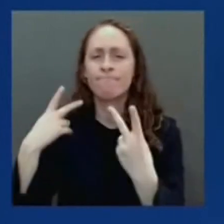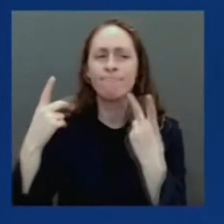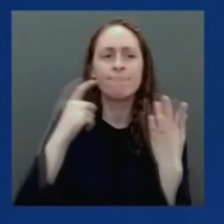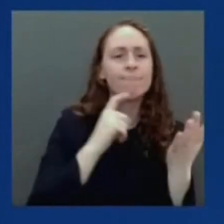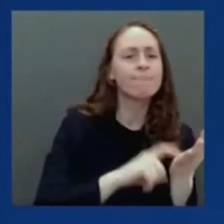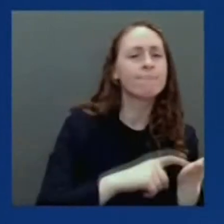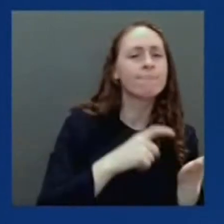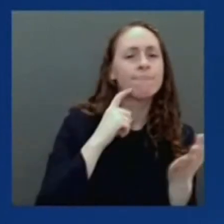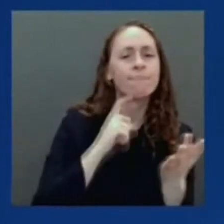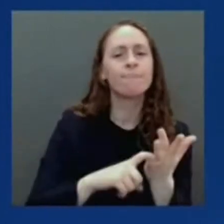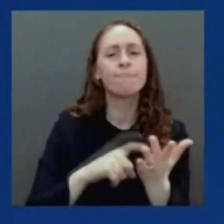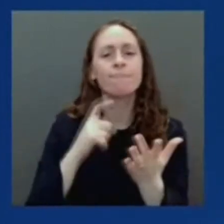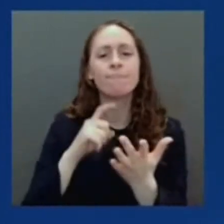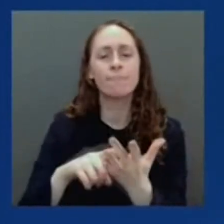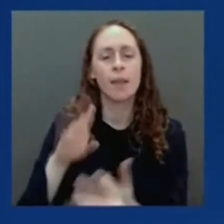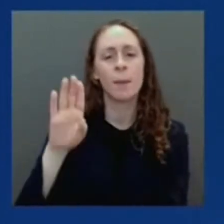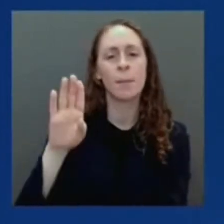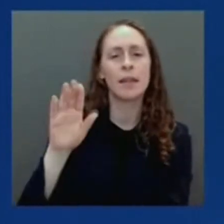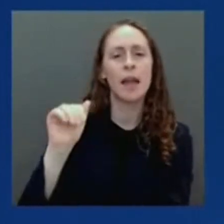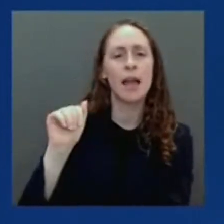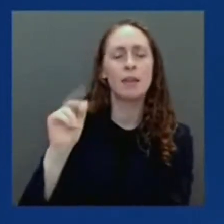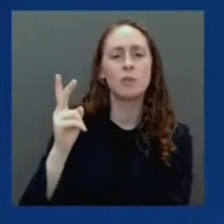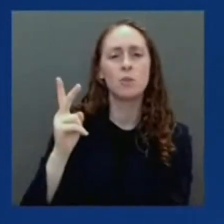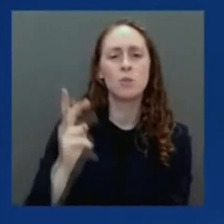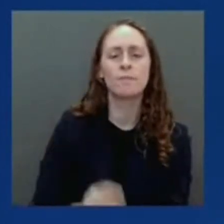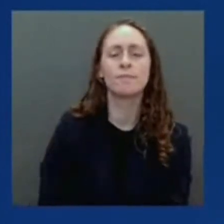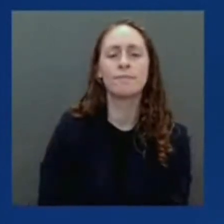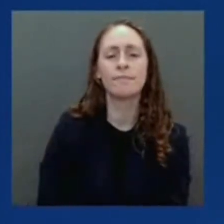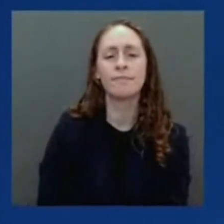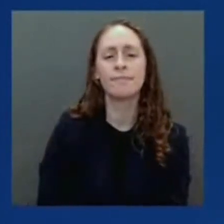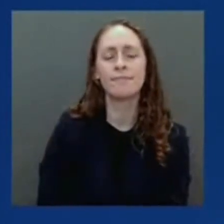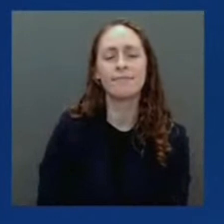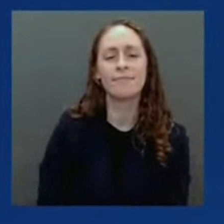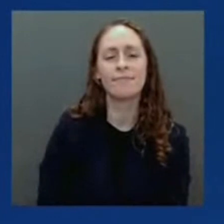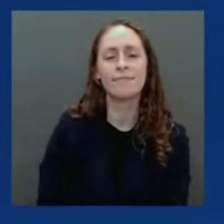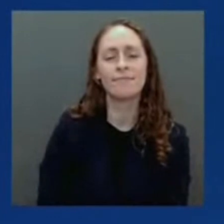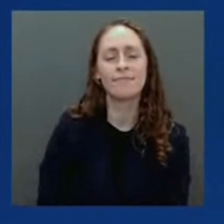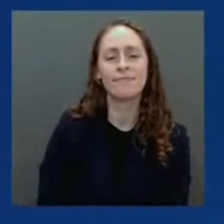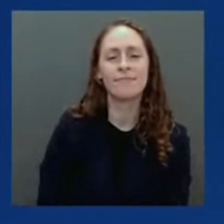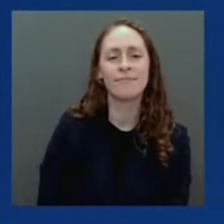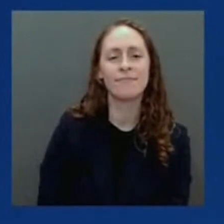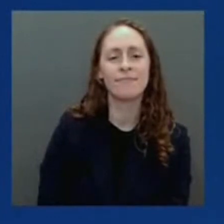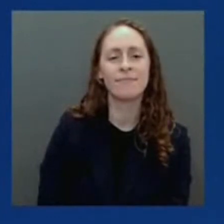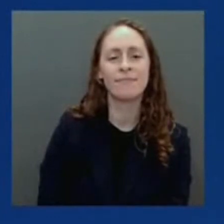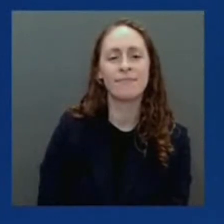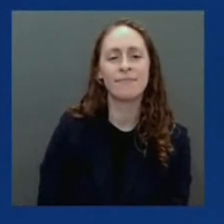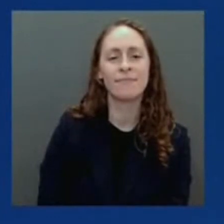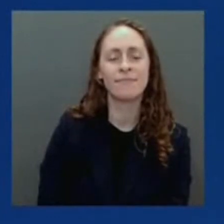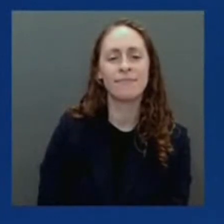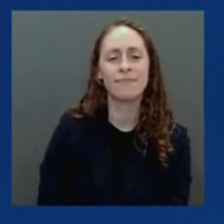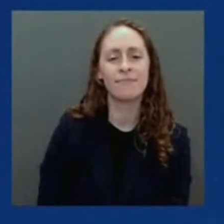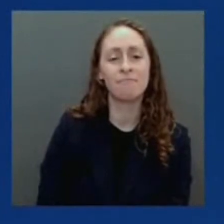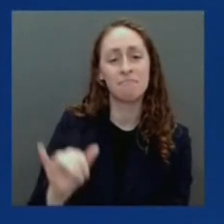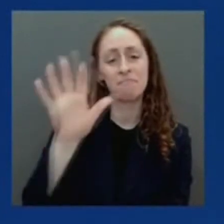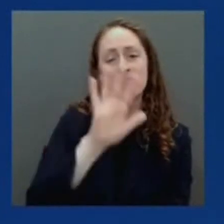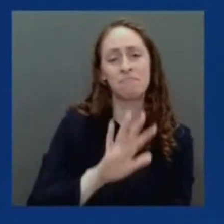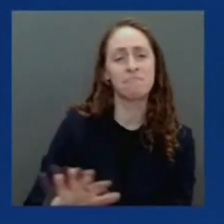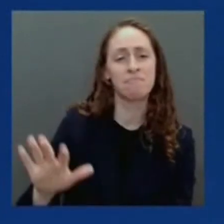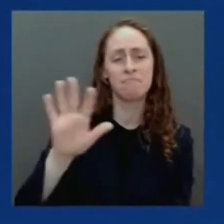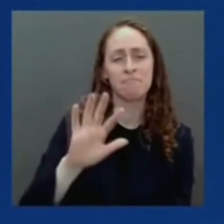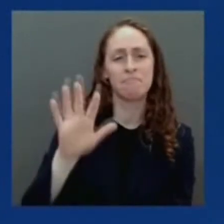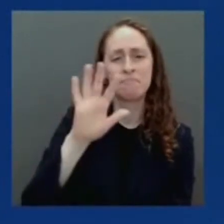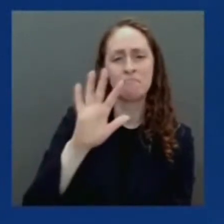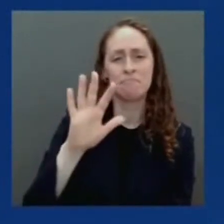varies for different parts of the country, but around 1.5% projection of the sequences that we're seeing. What we know